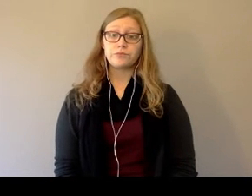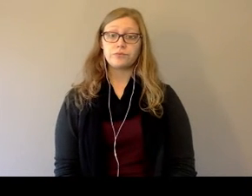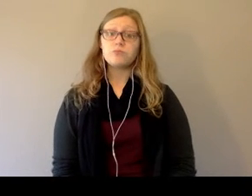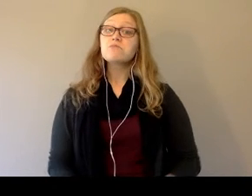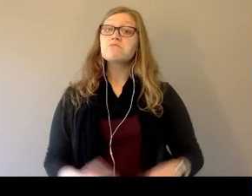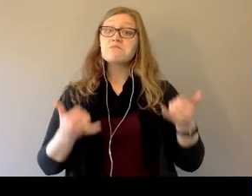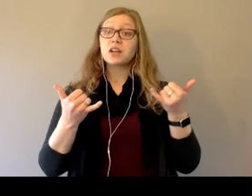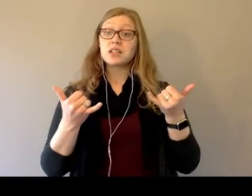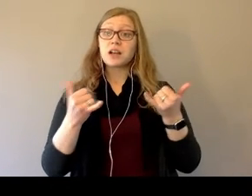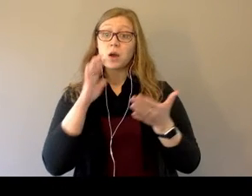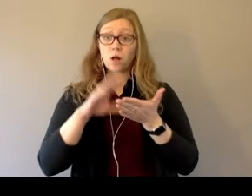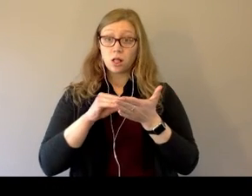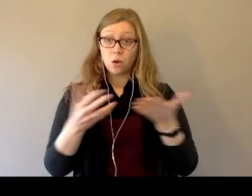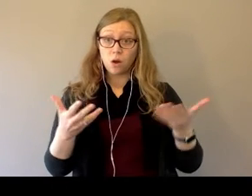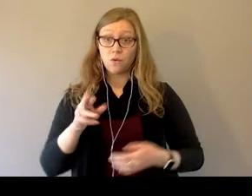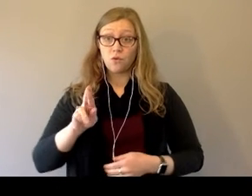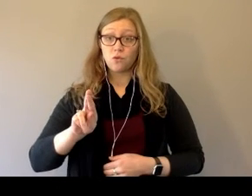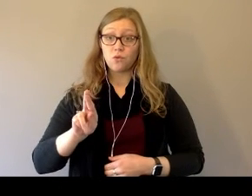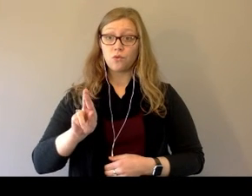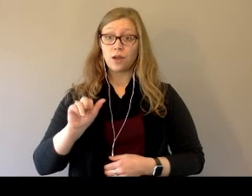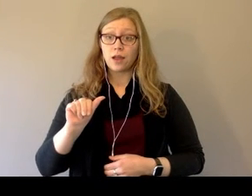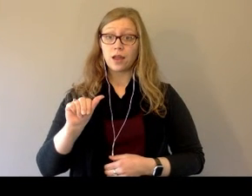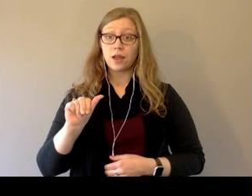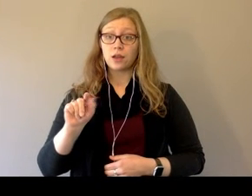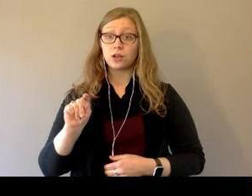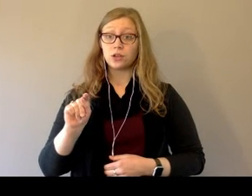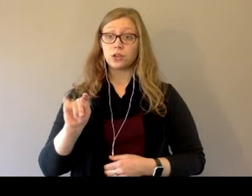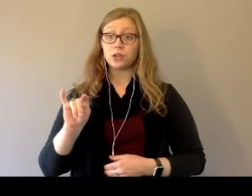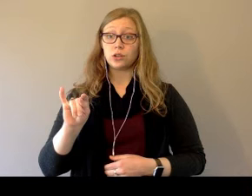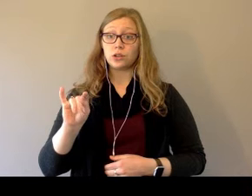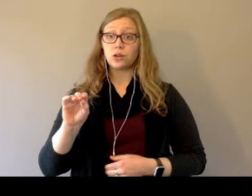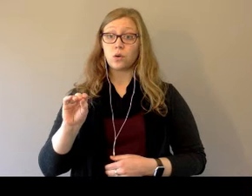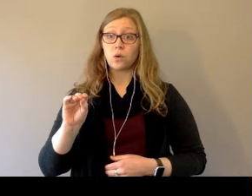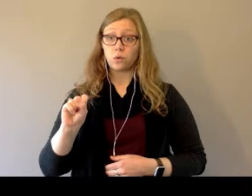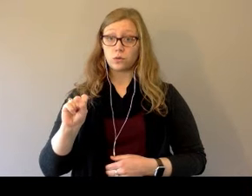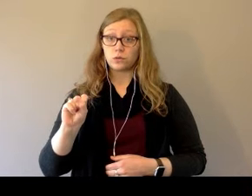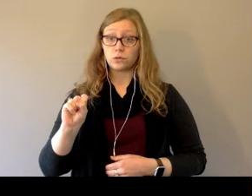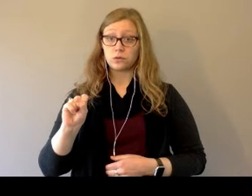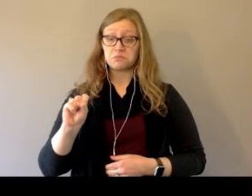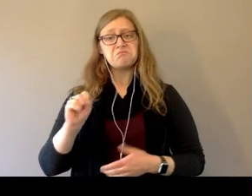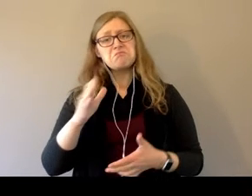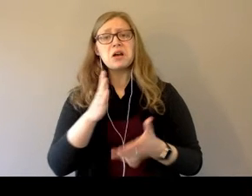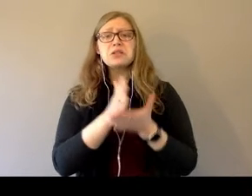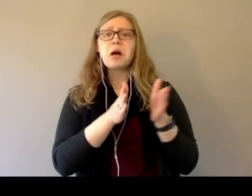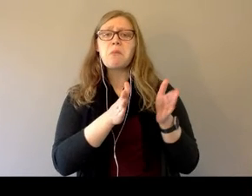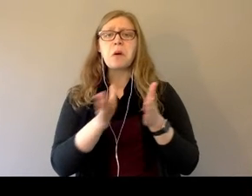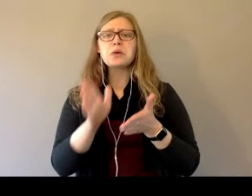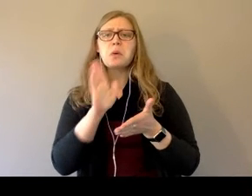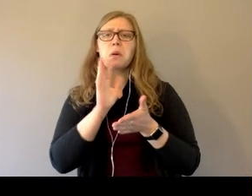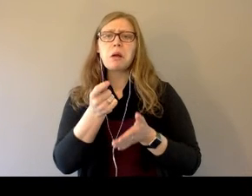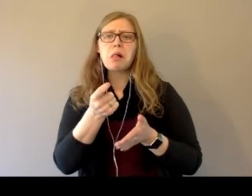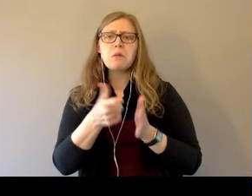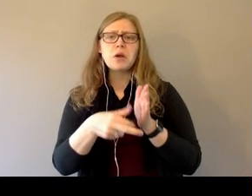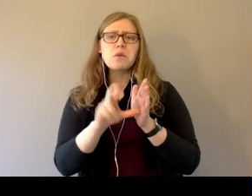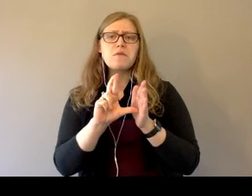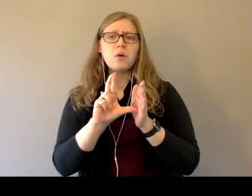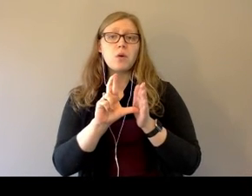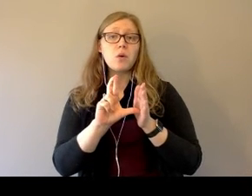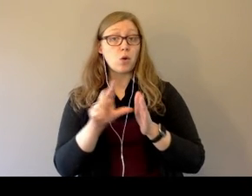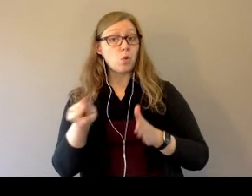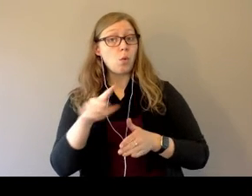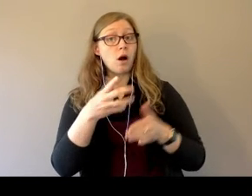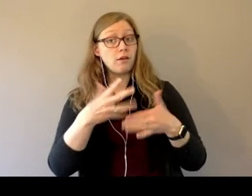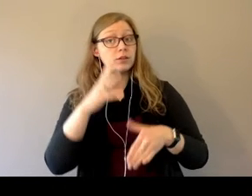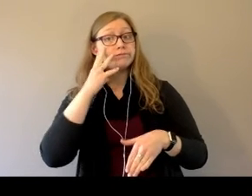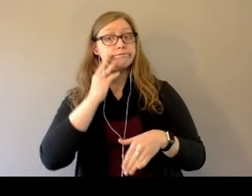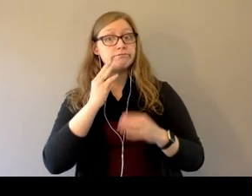So today we're going to learn about ratios. In some respects, this is going to be some review because you worked a lot with ratios